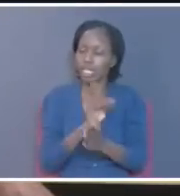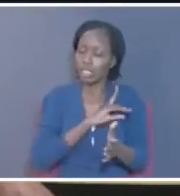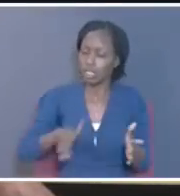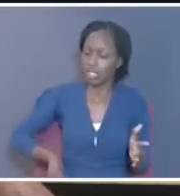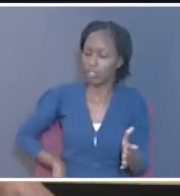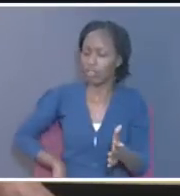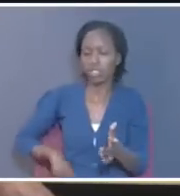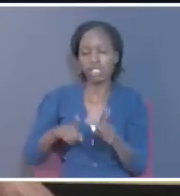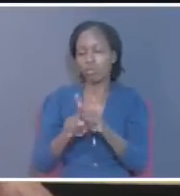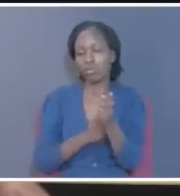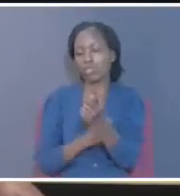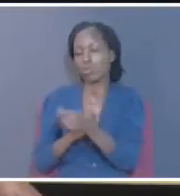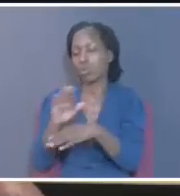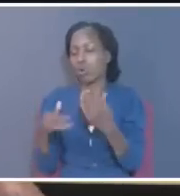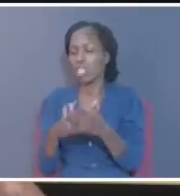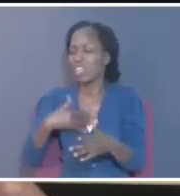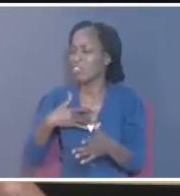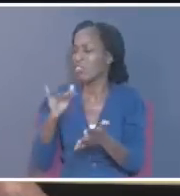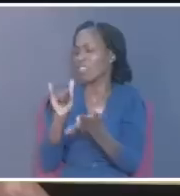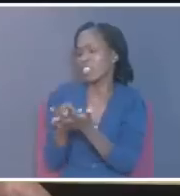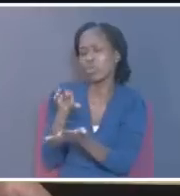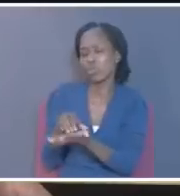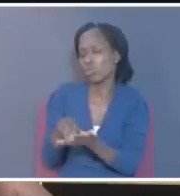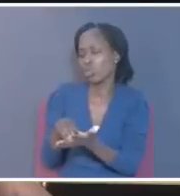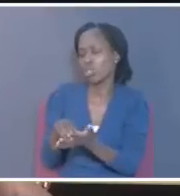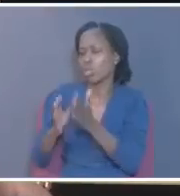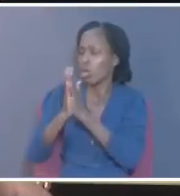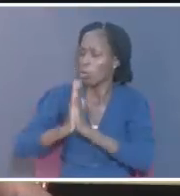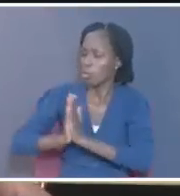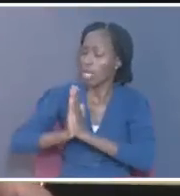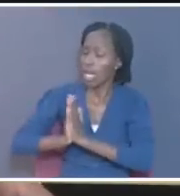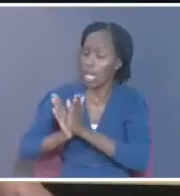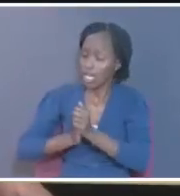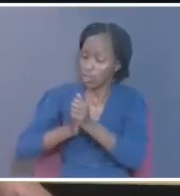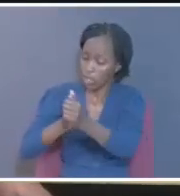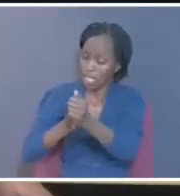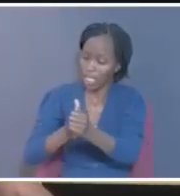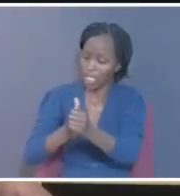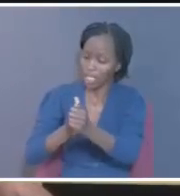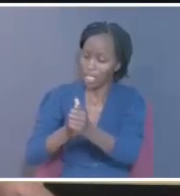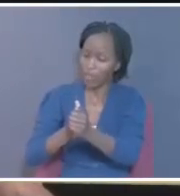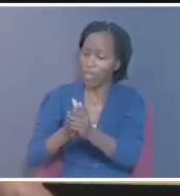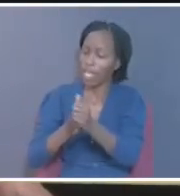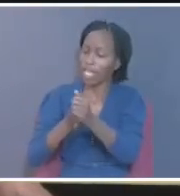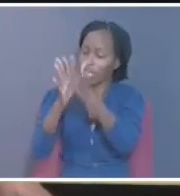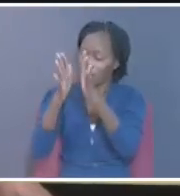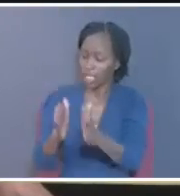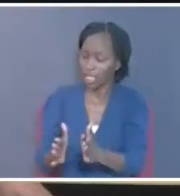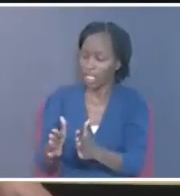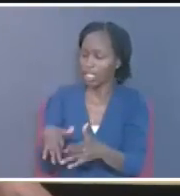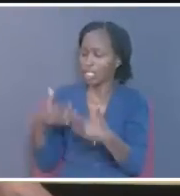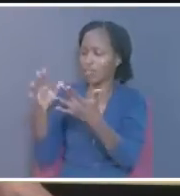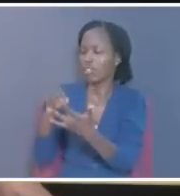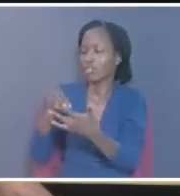feel like that is our situation now, Lord, and we pray as you led those great men, would you give our leaders, Lord,